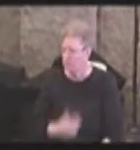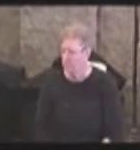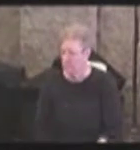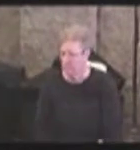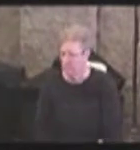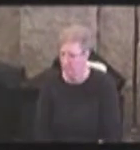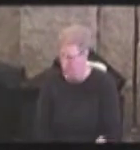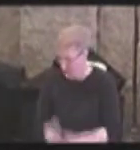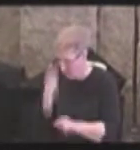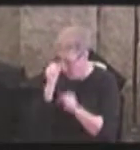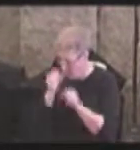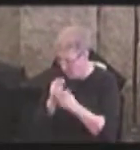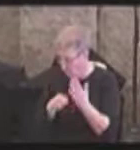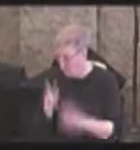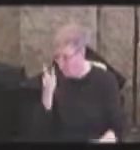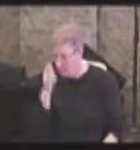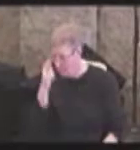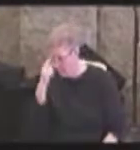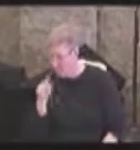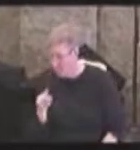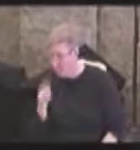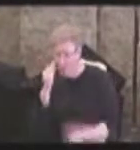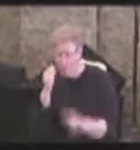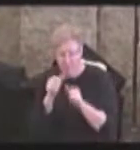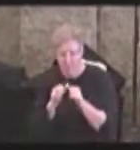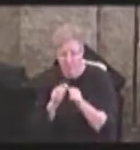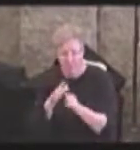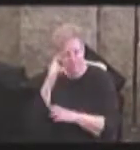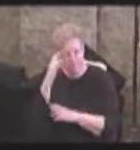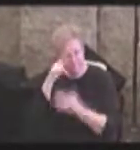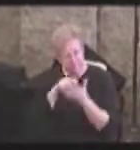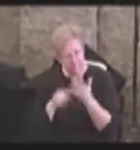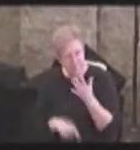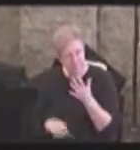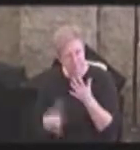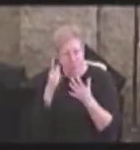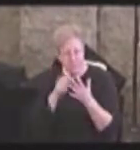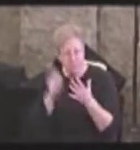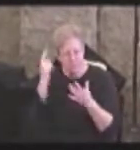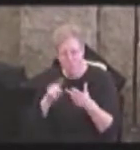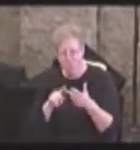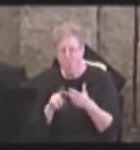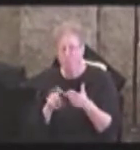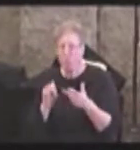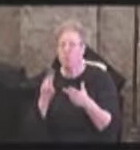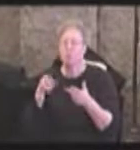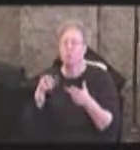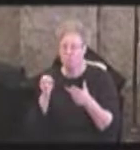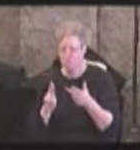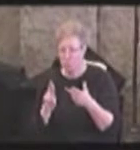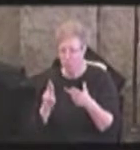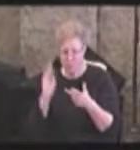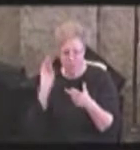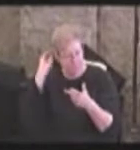what you're listening for. We talked earlier about those fields of mind. You're listening for the superconscious field. You're listening for